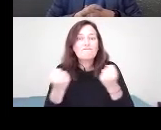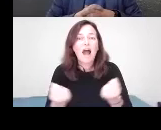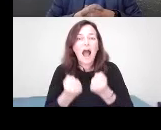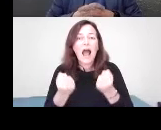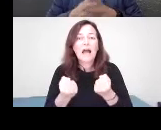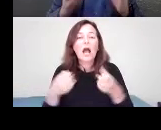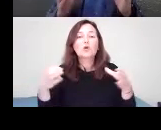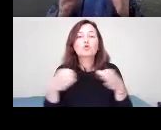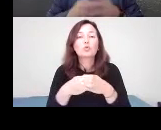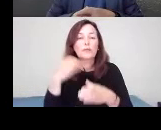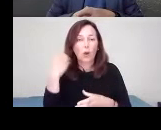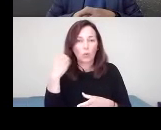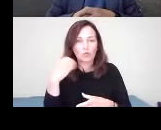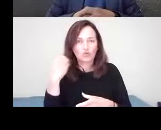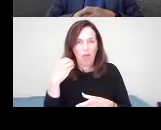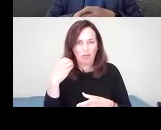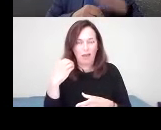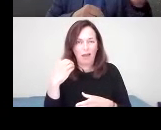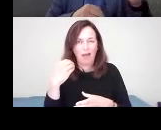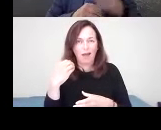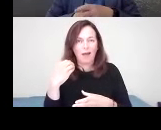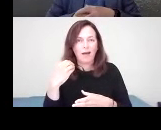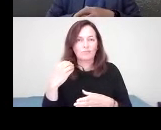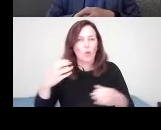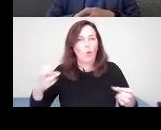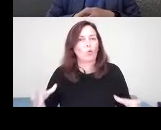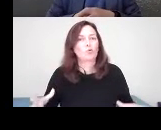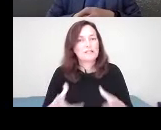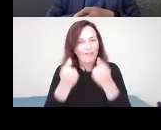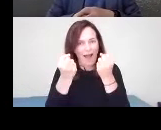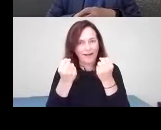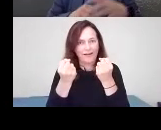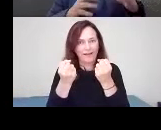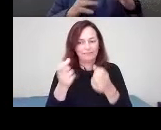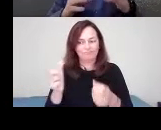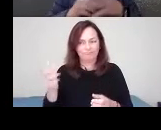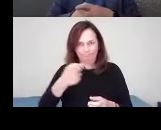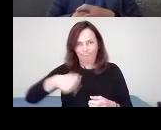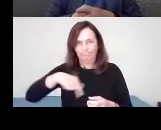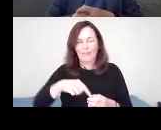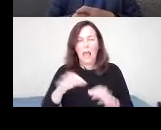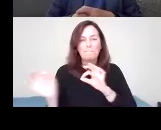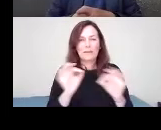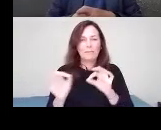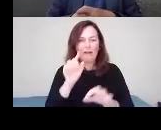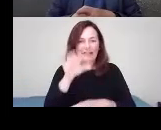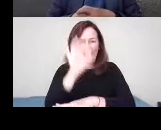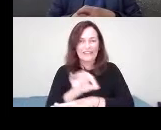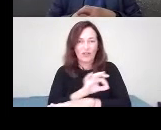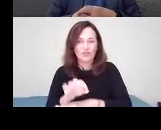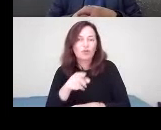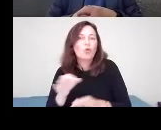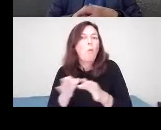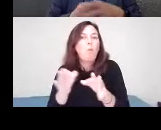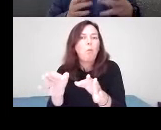this is roadmap. And it's focused, like you just heard, about these 6 areas, which we've